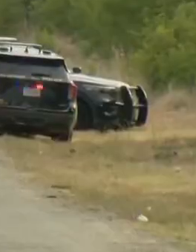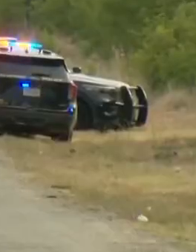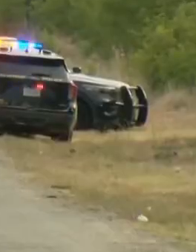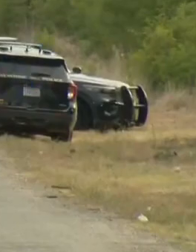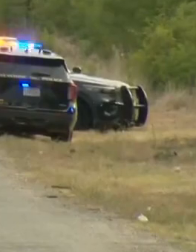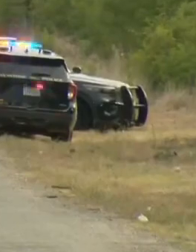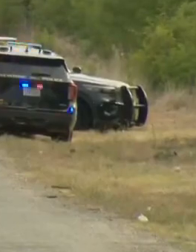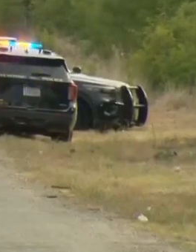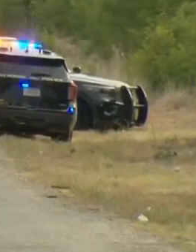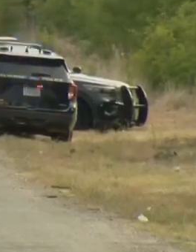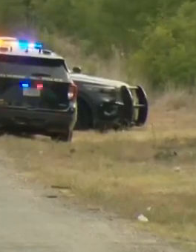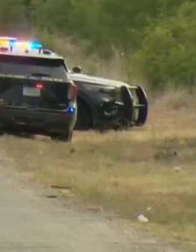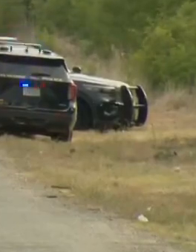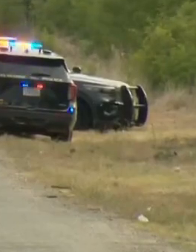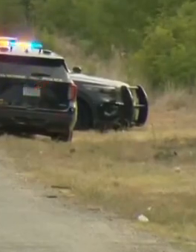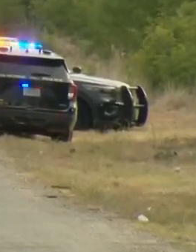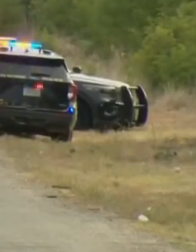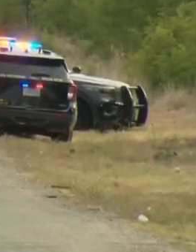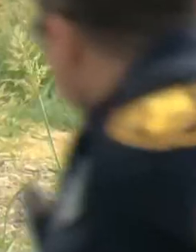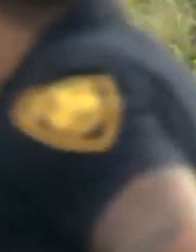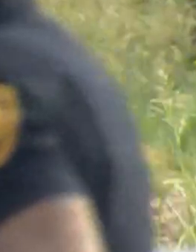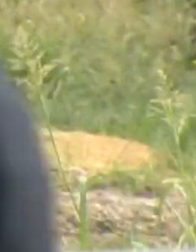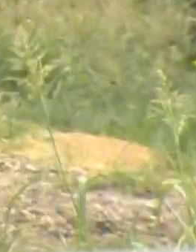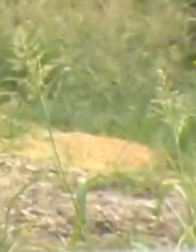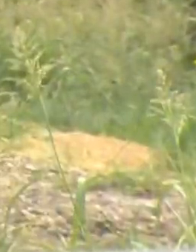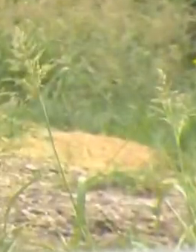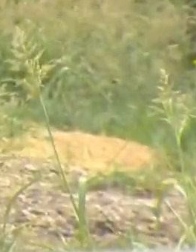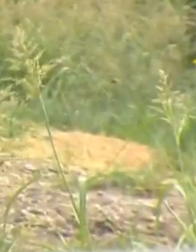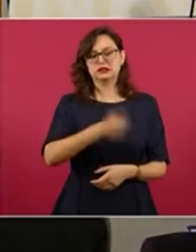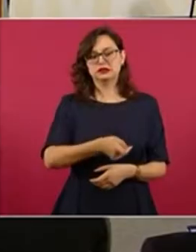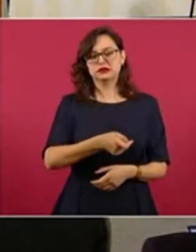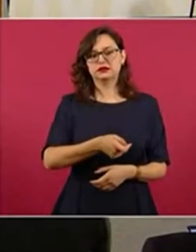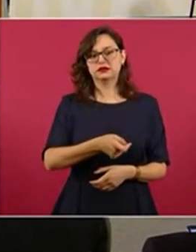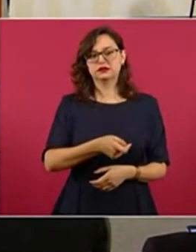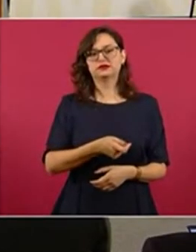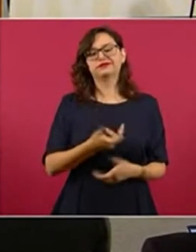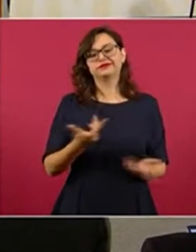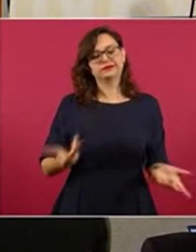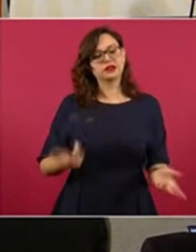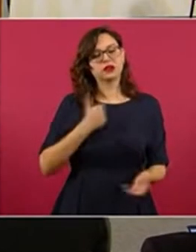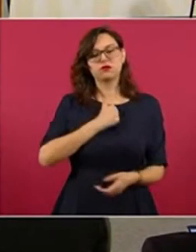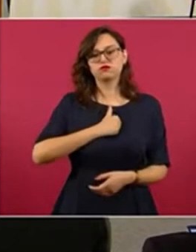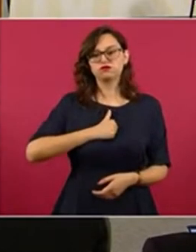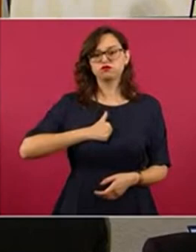tried to pass himself off as one of the survivors when he was arrested.